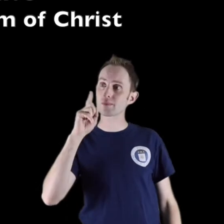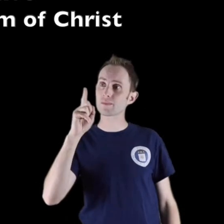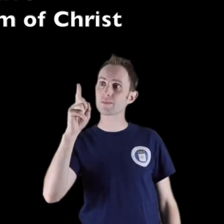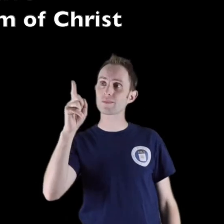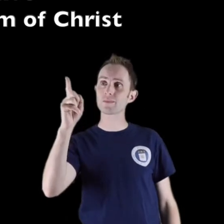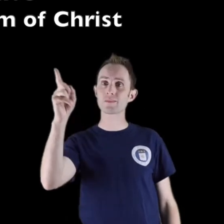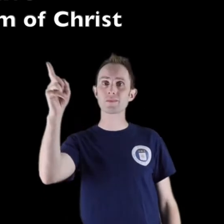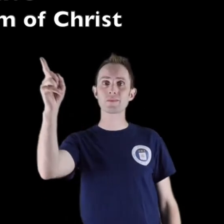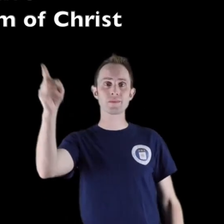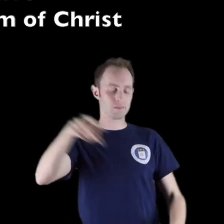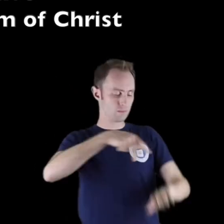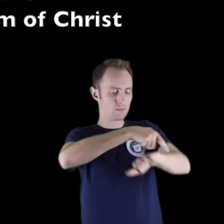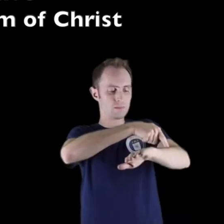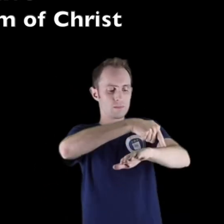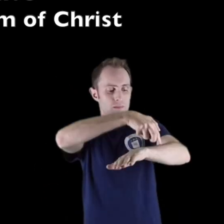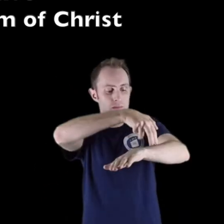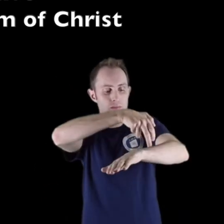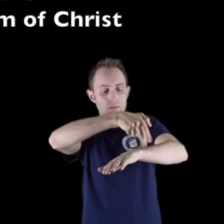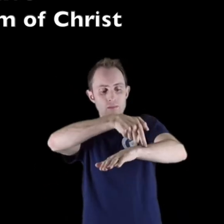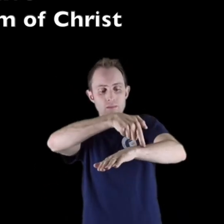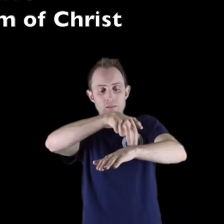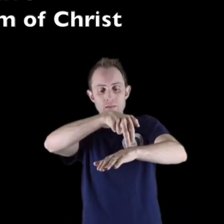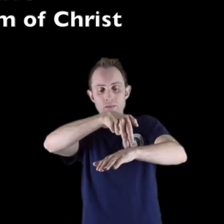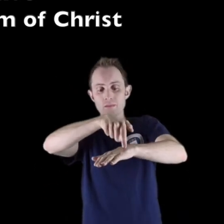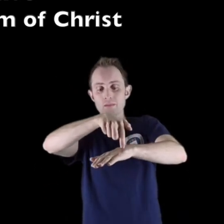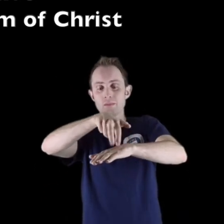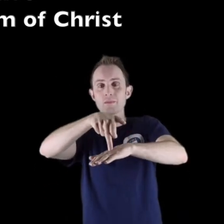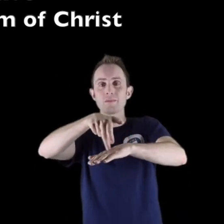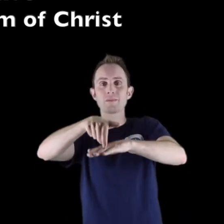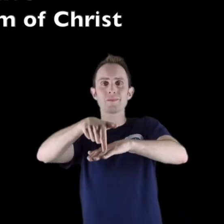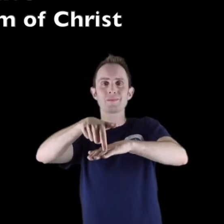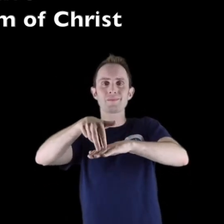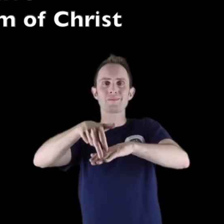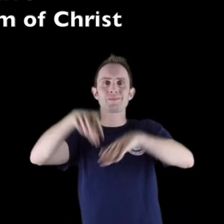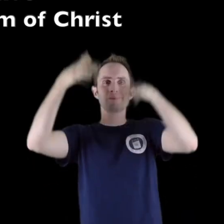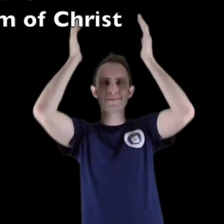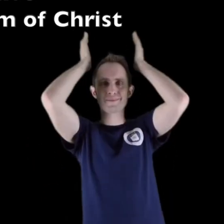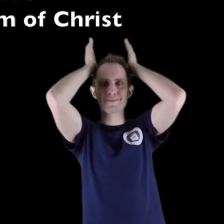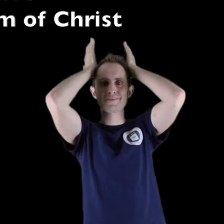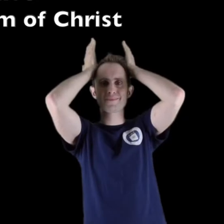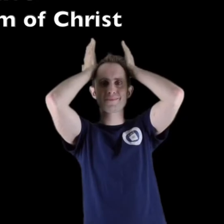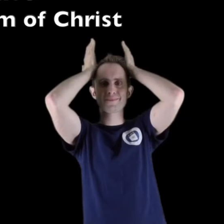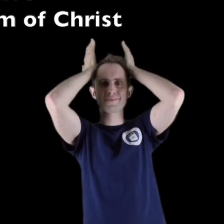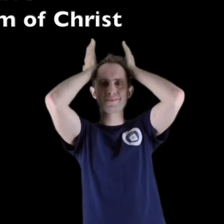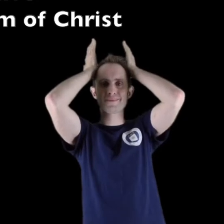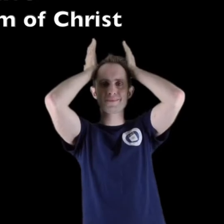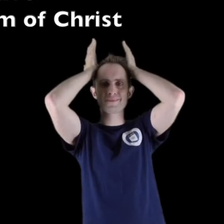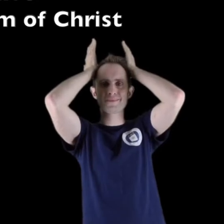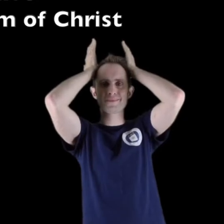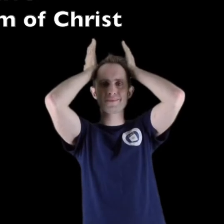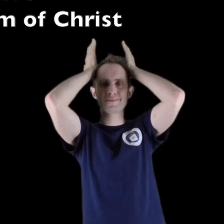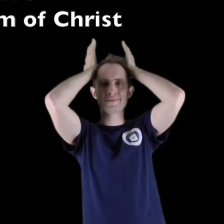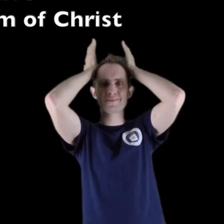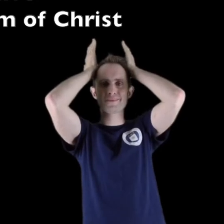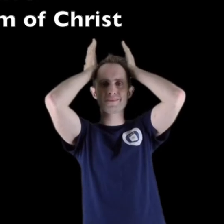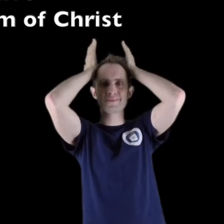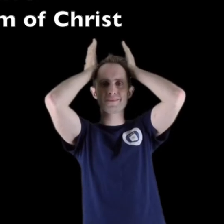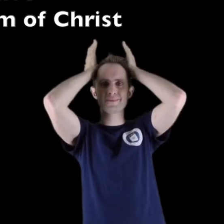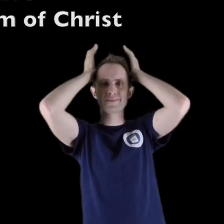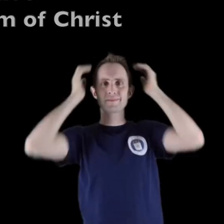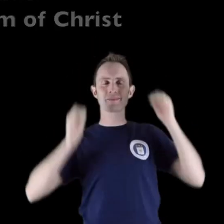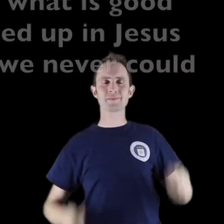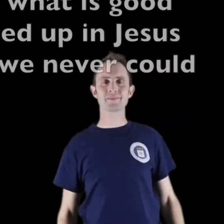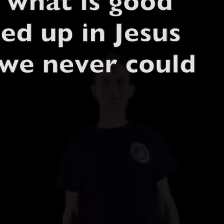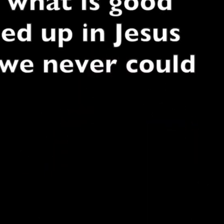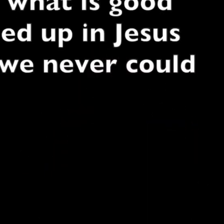in, calls us to live way off the kingdom of Christ, the King.